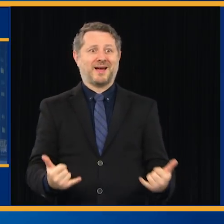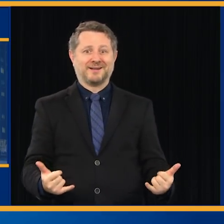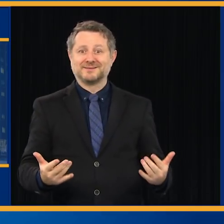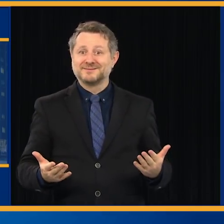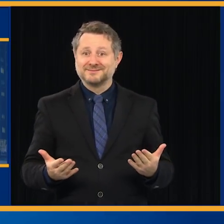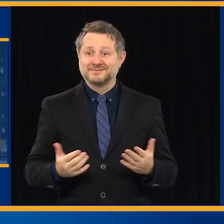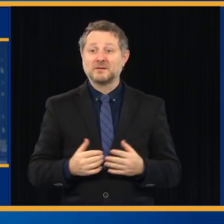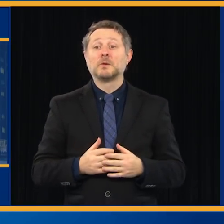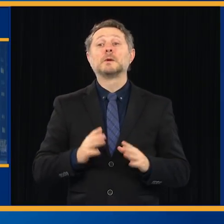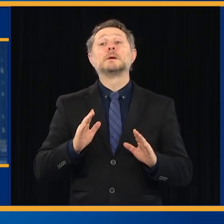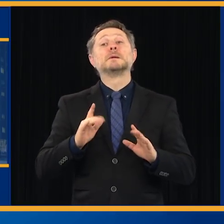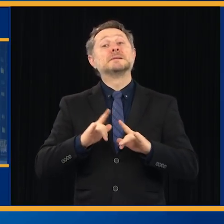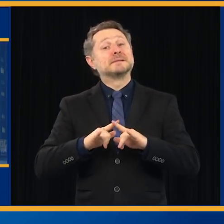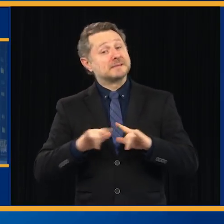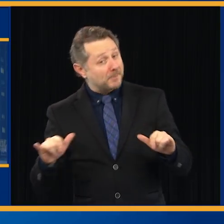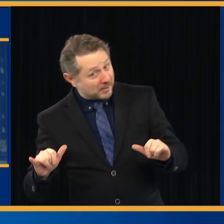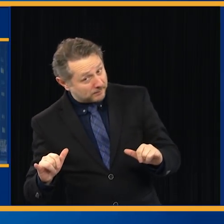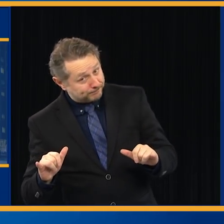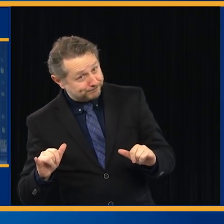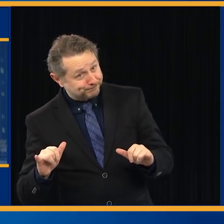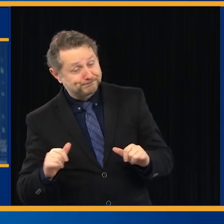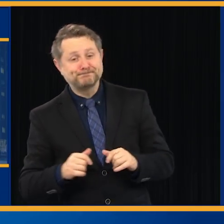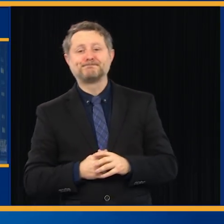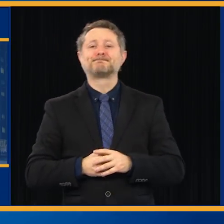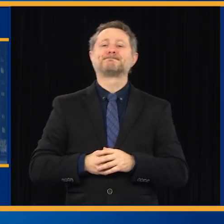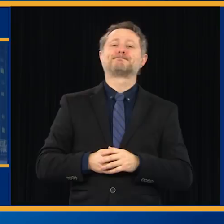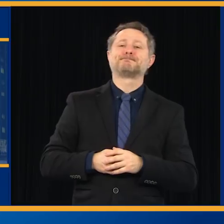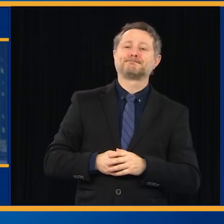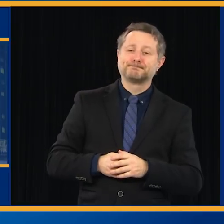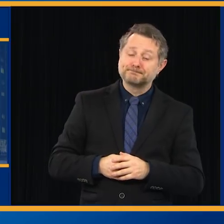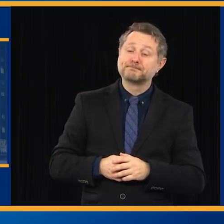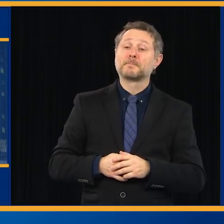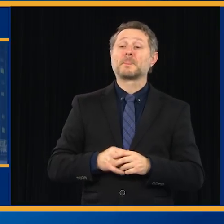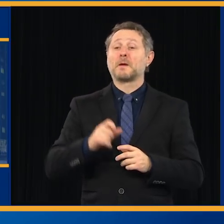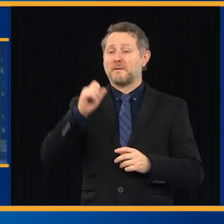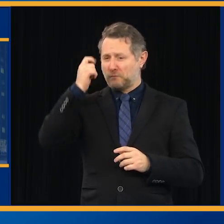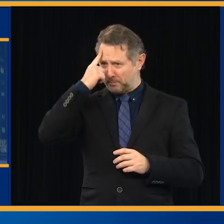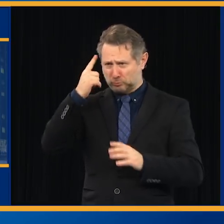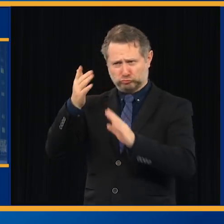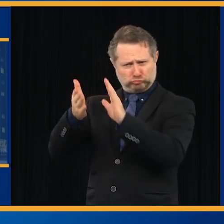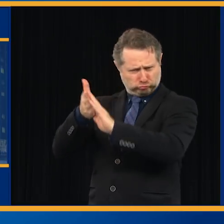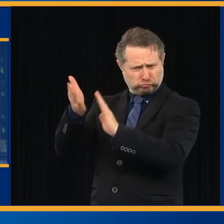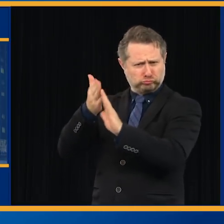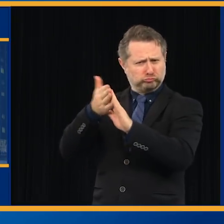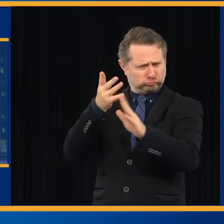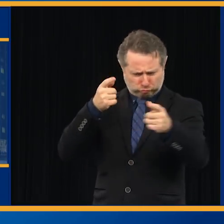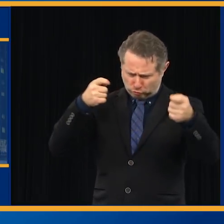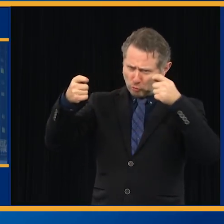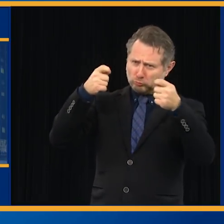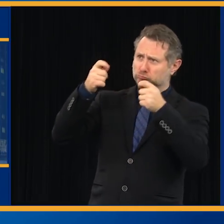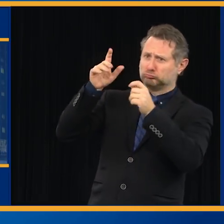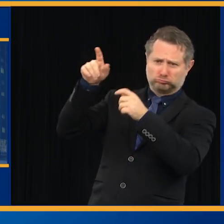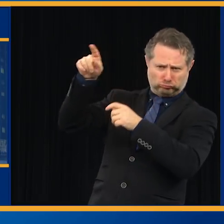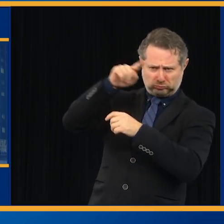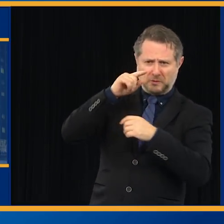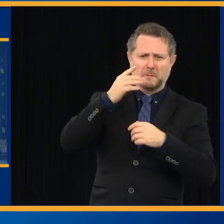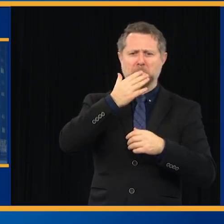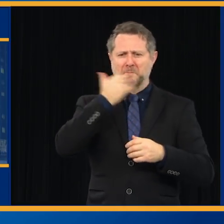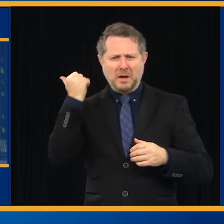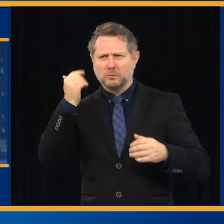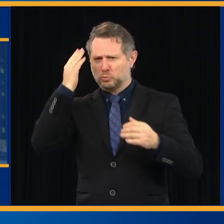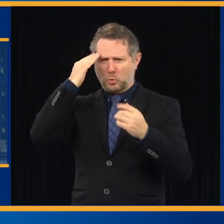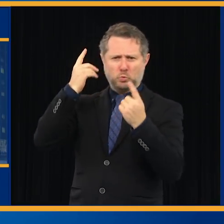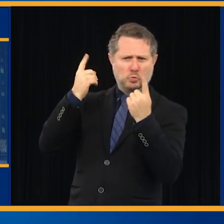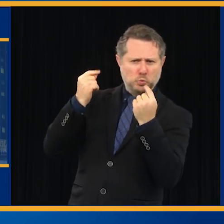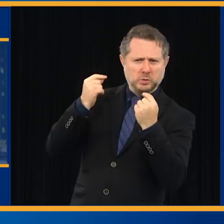same time, government is working. We're trying our best. We're working 7 days a